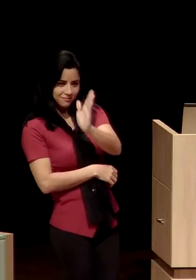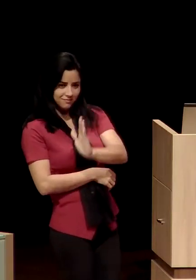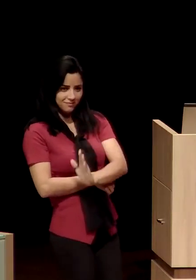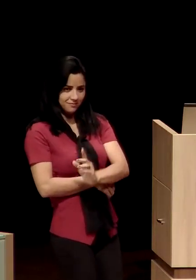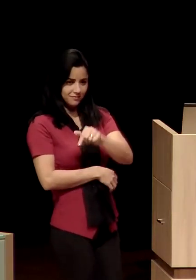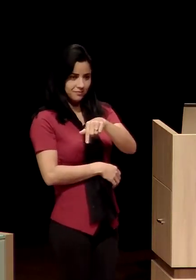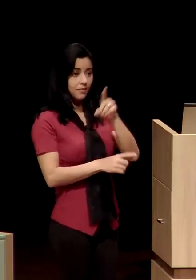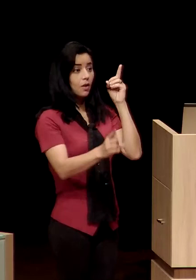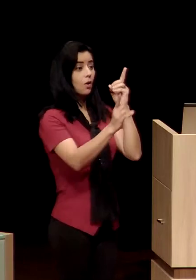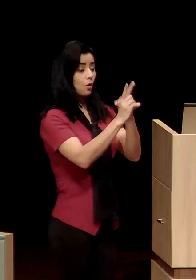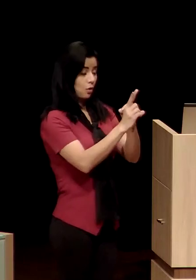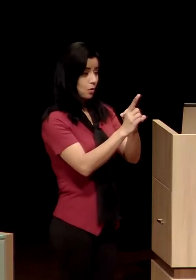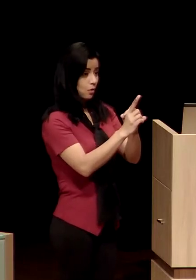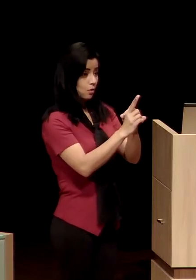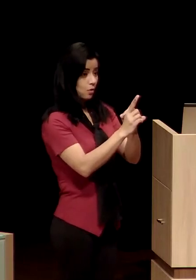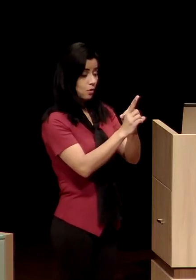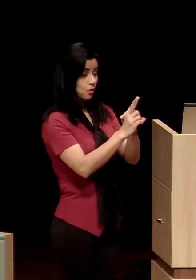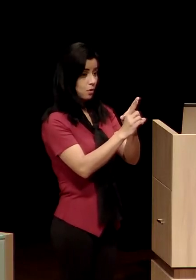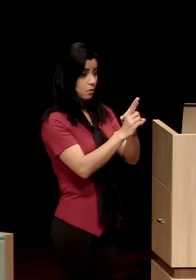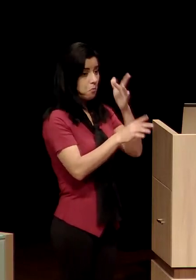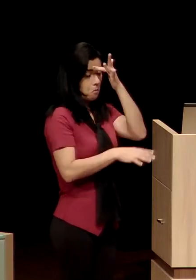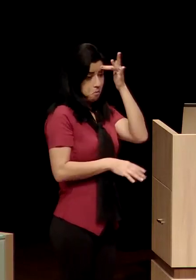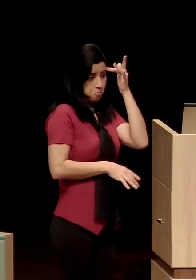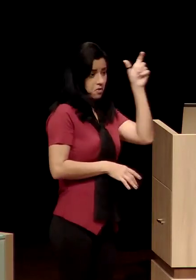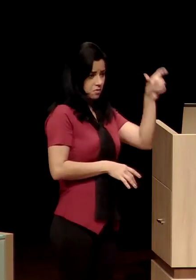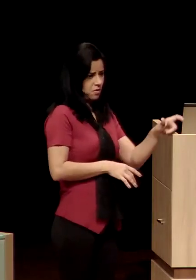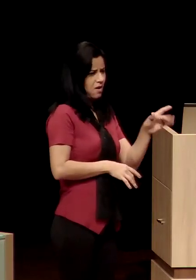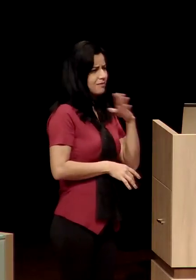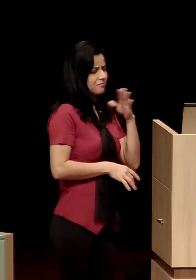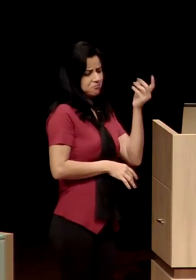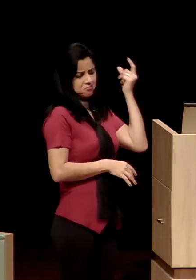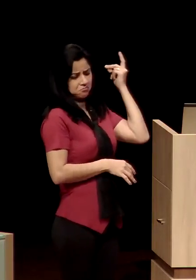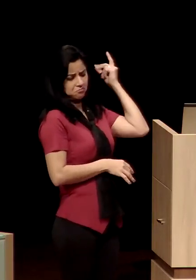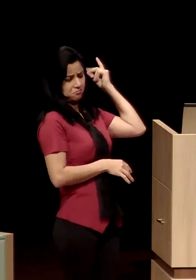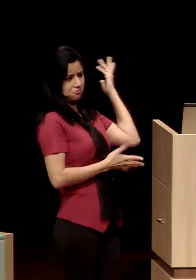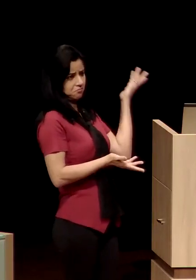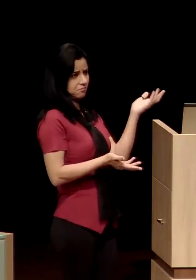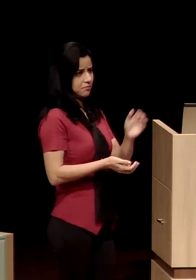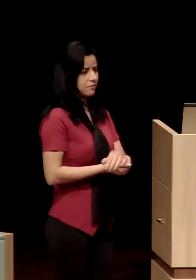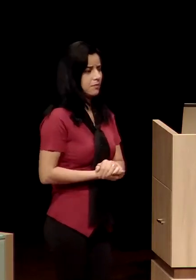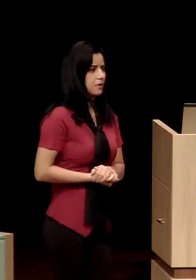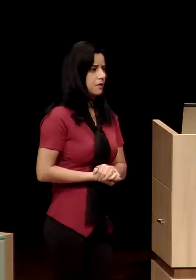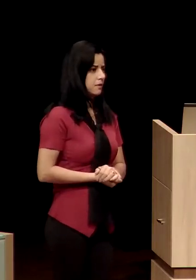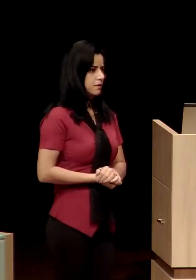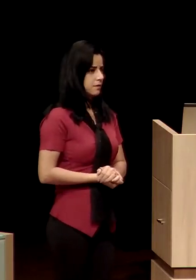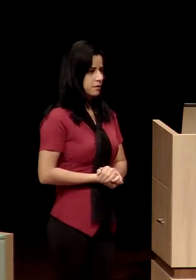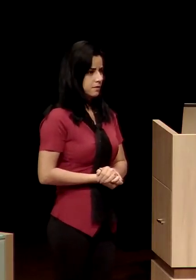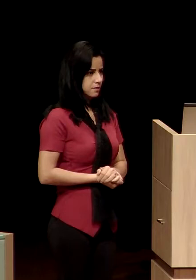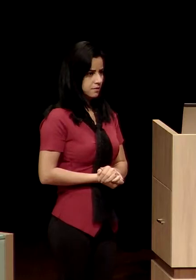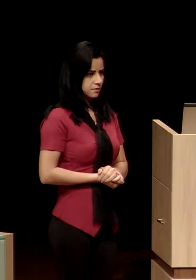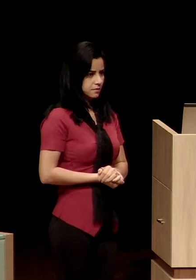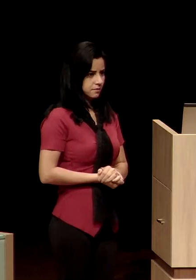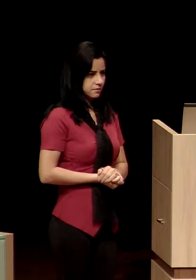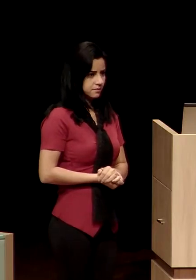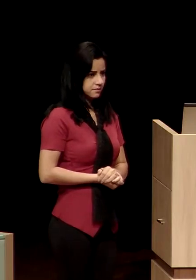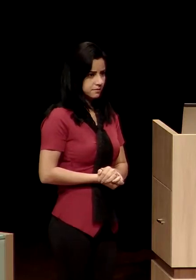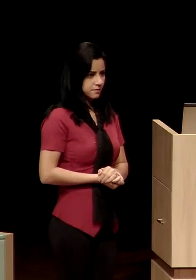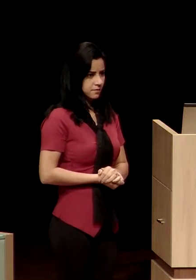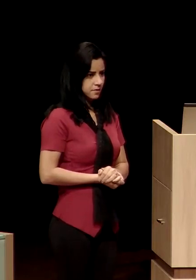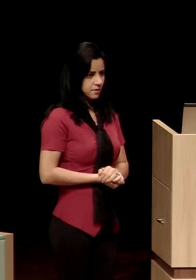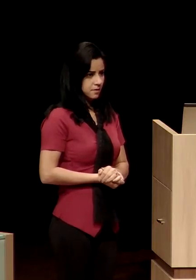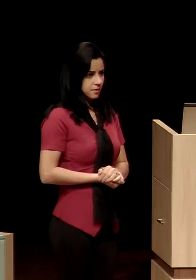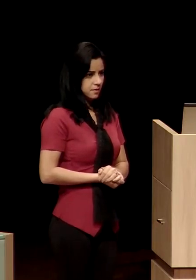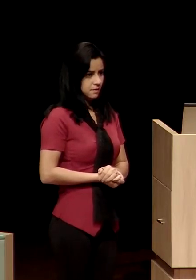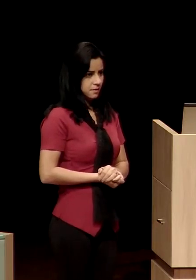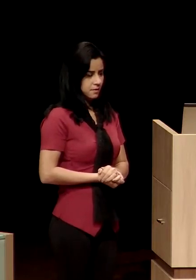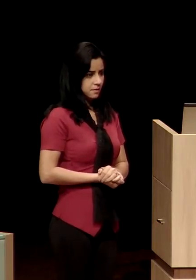da parlamentar que eu conhecia antes. He asked me about my destination, and